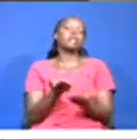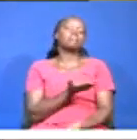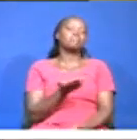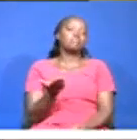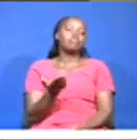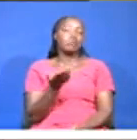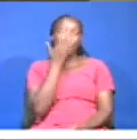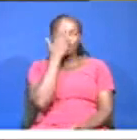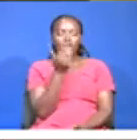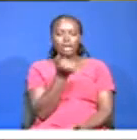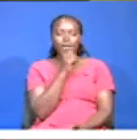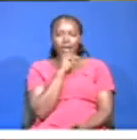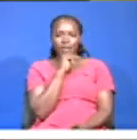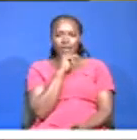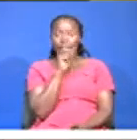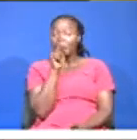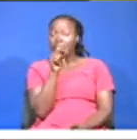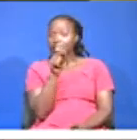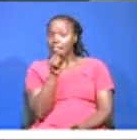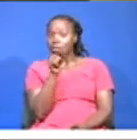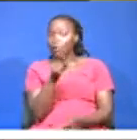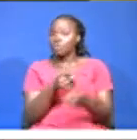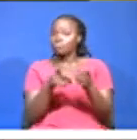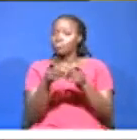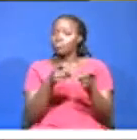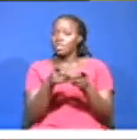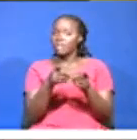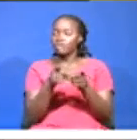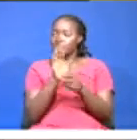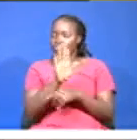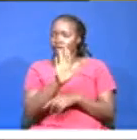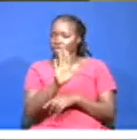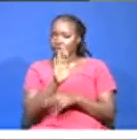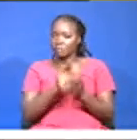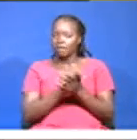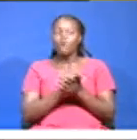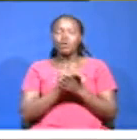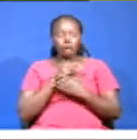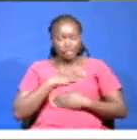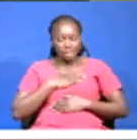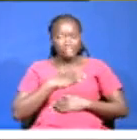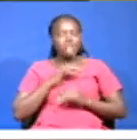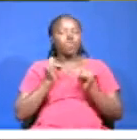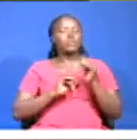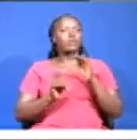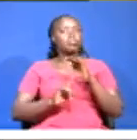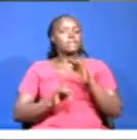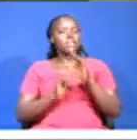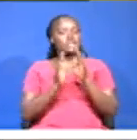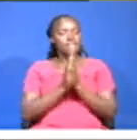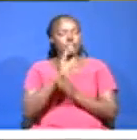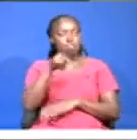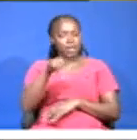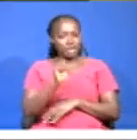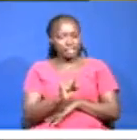Because that is what drives him. Your Excellency, our new ministers and PSs